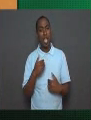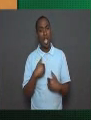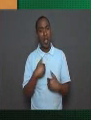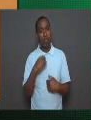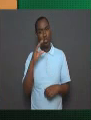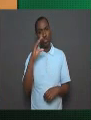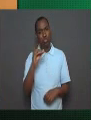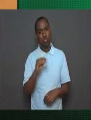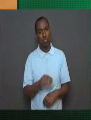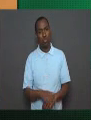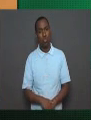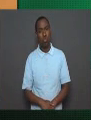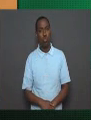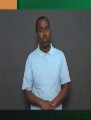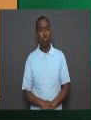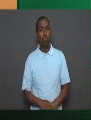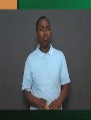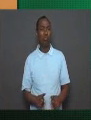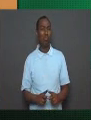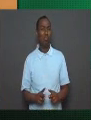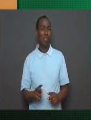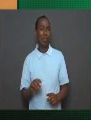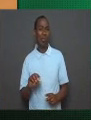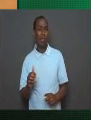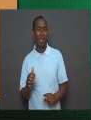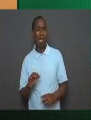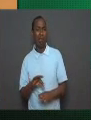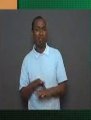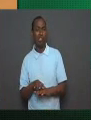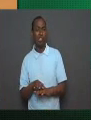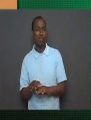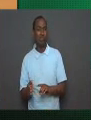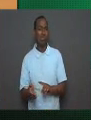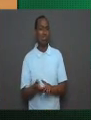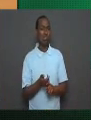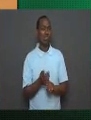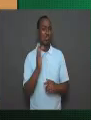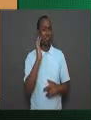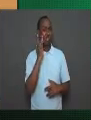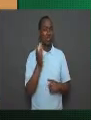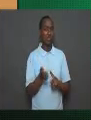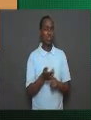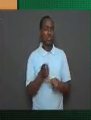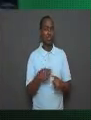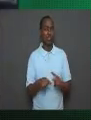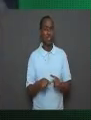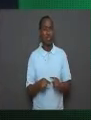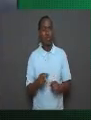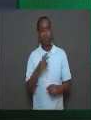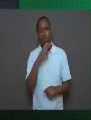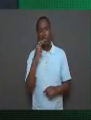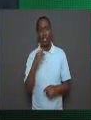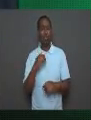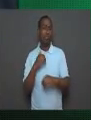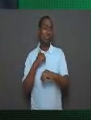AIDS, they are prone to many other kinds of infections and diseases because the